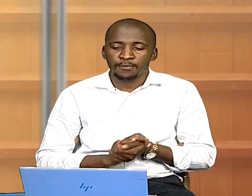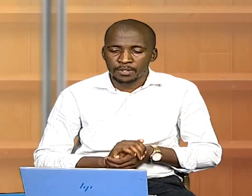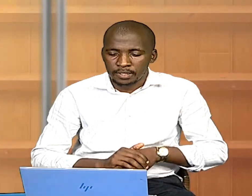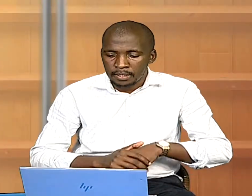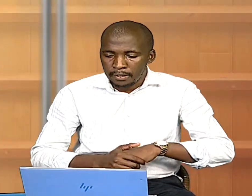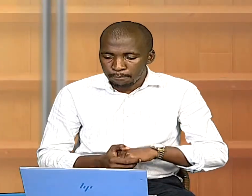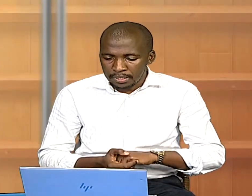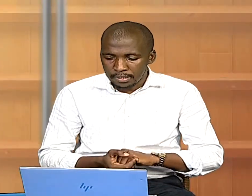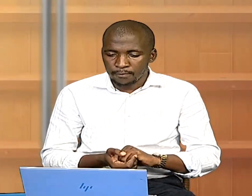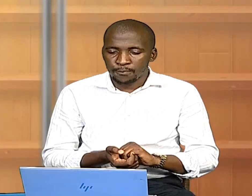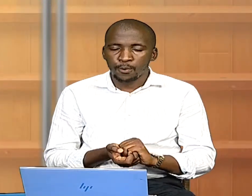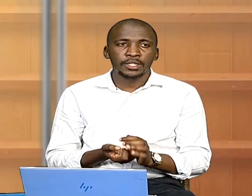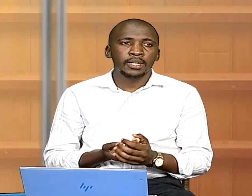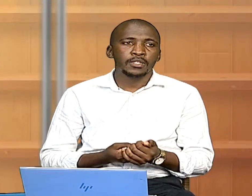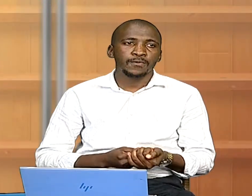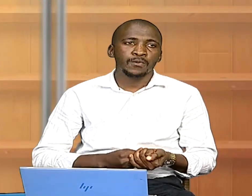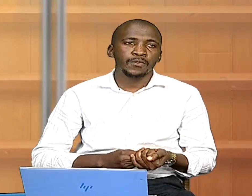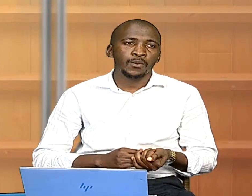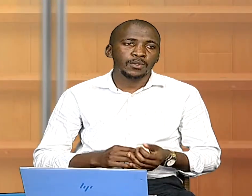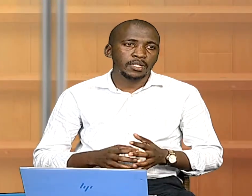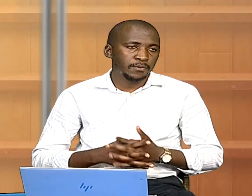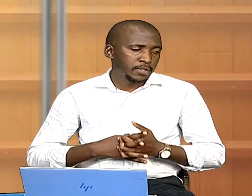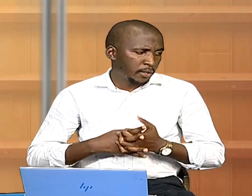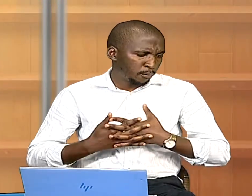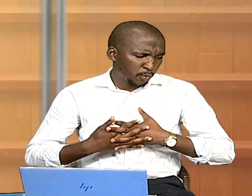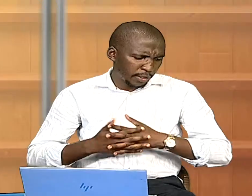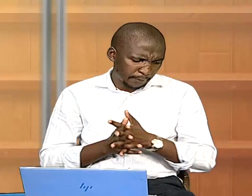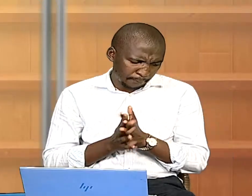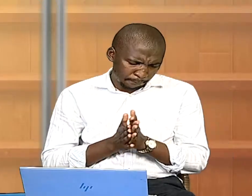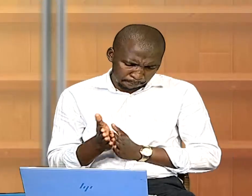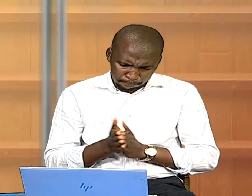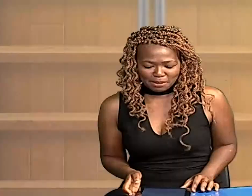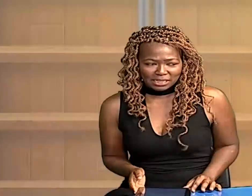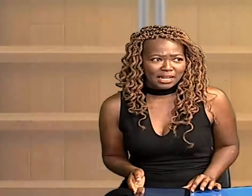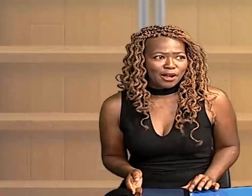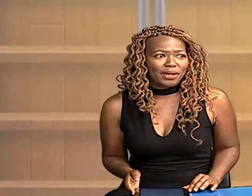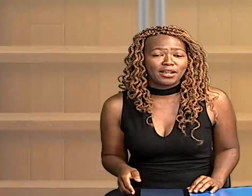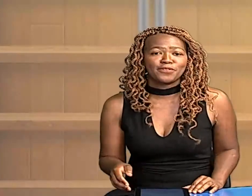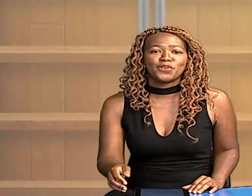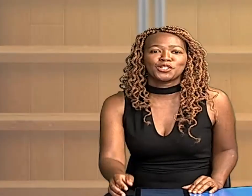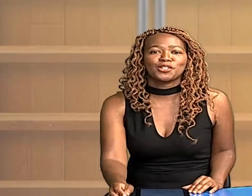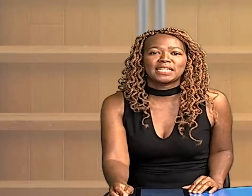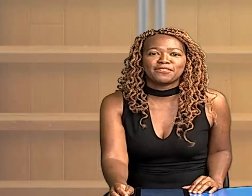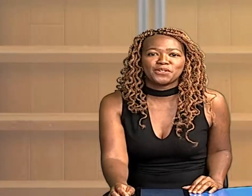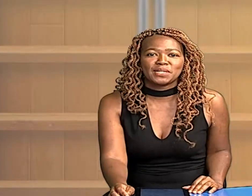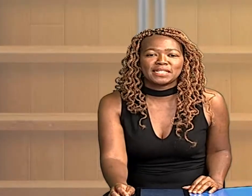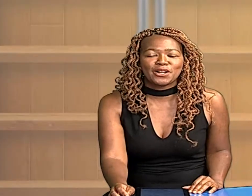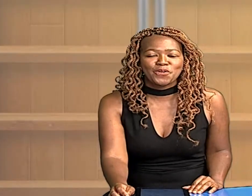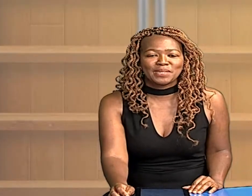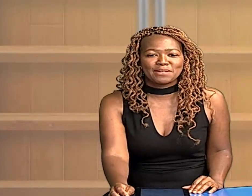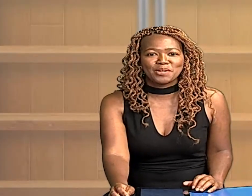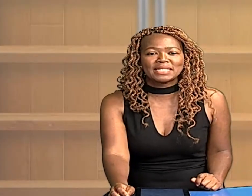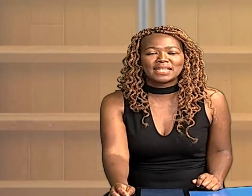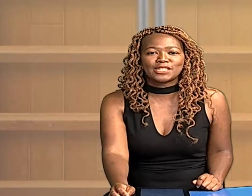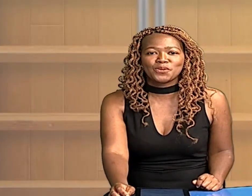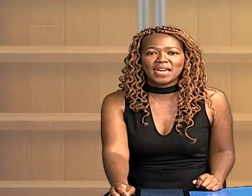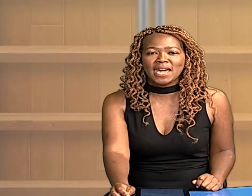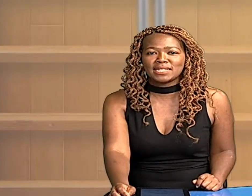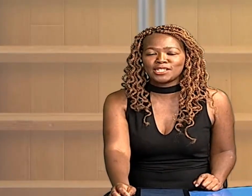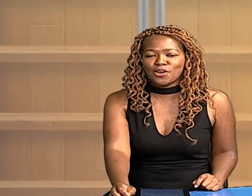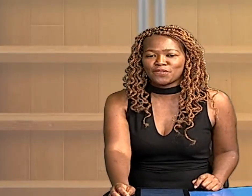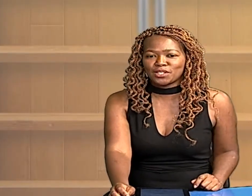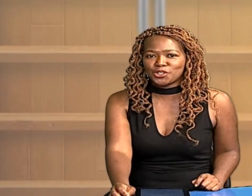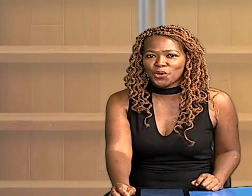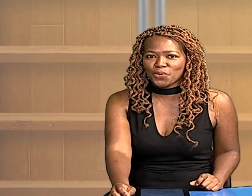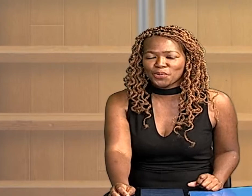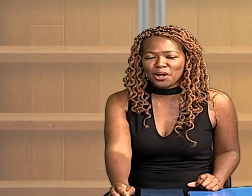ukuthi bafundzi basithokotele isifundo sethu salomuhle. Siyabonga Machawe. Unfortunately, viewers at home, that brings us to the